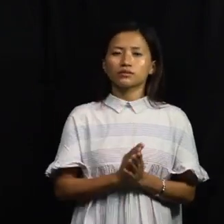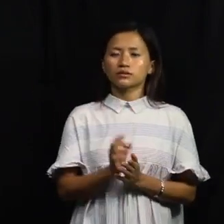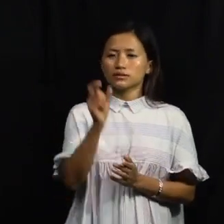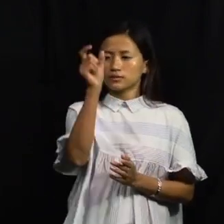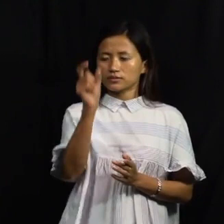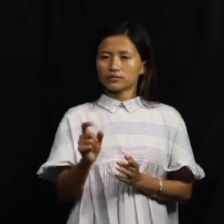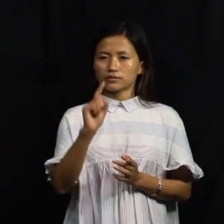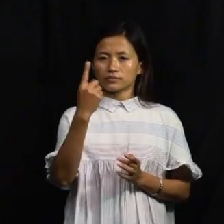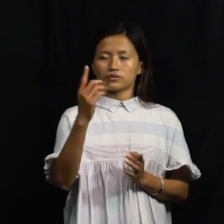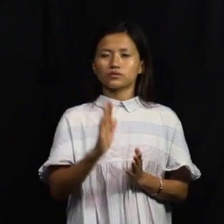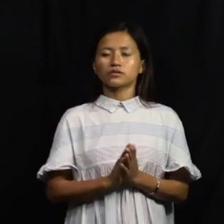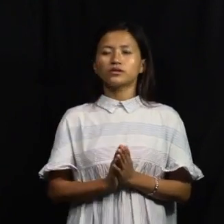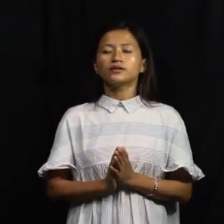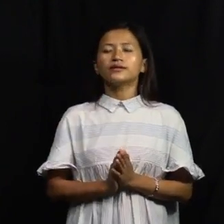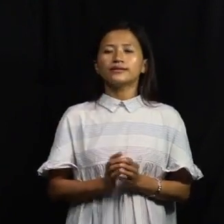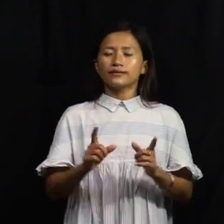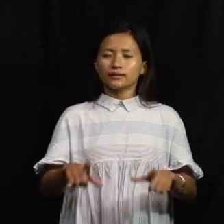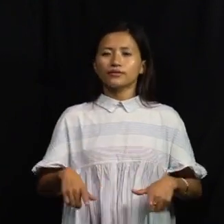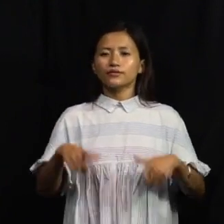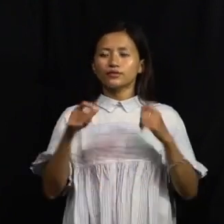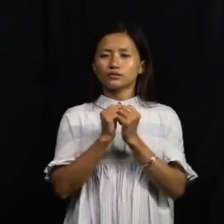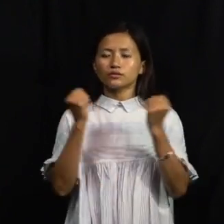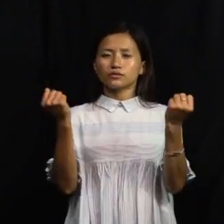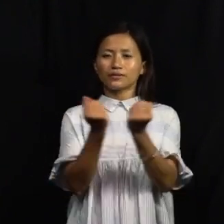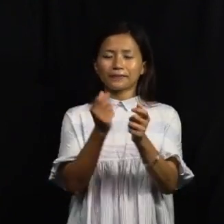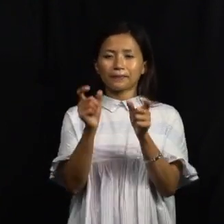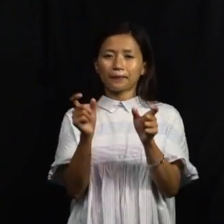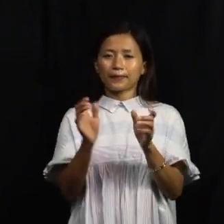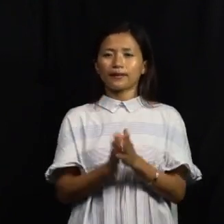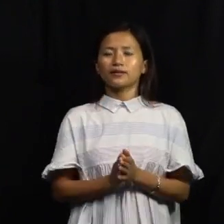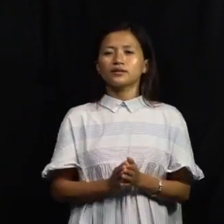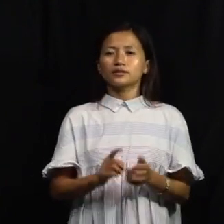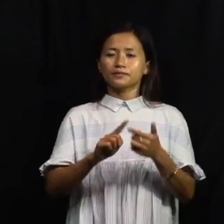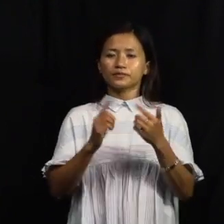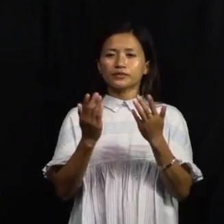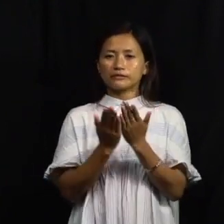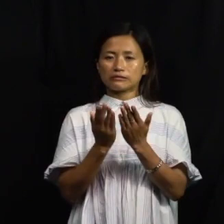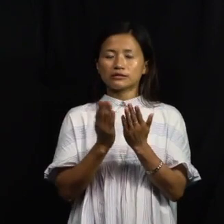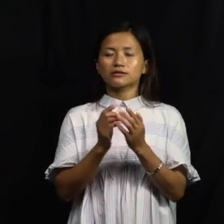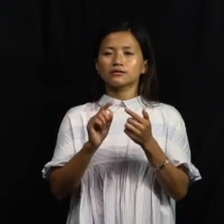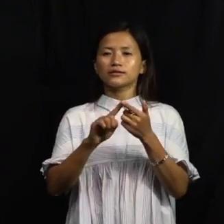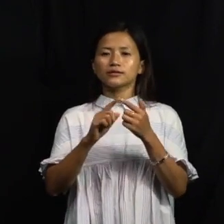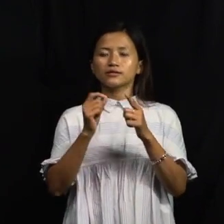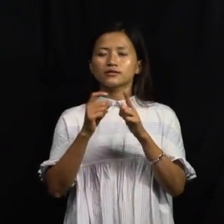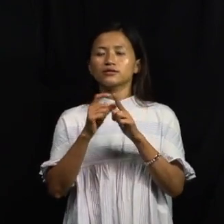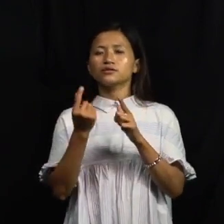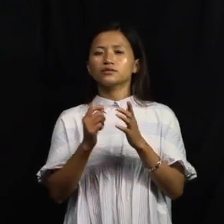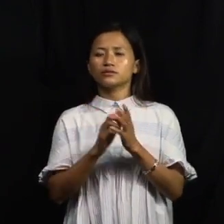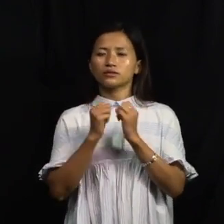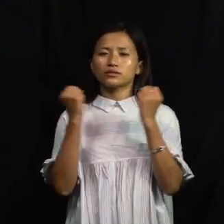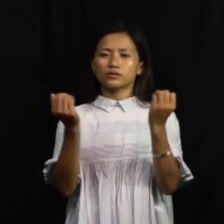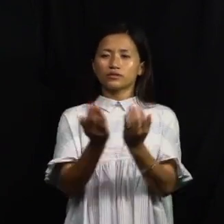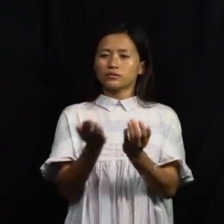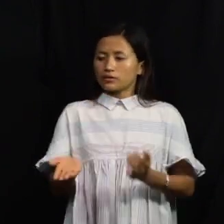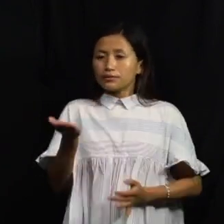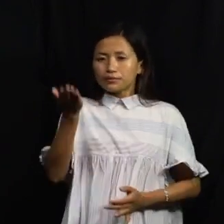individuals live in society, isn't it? So if the individuals are educated, then definitely the society will also improve, right?